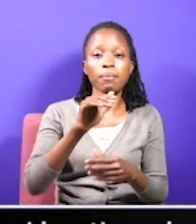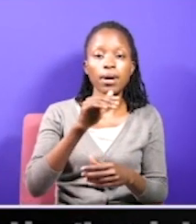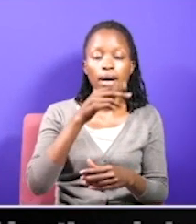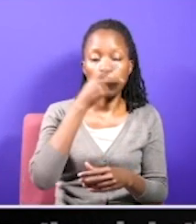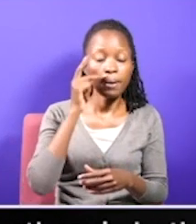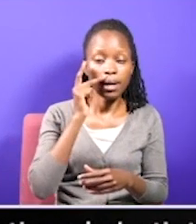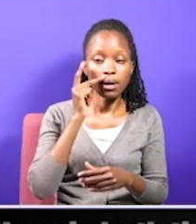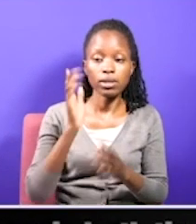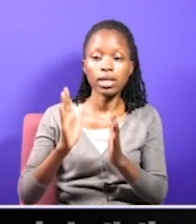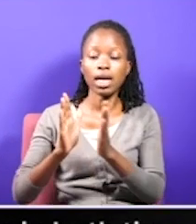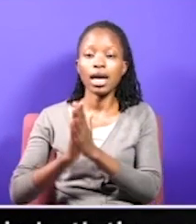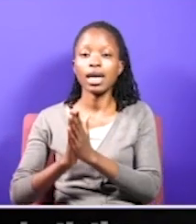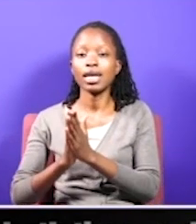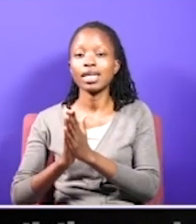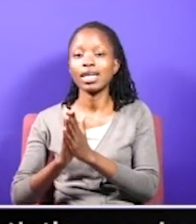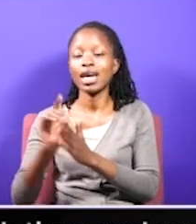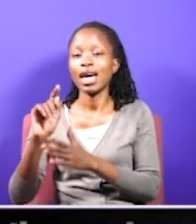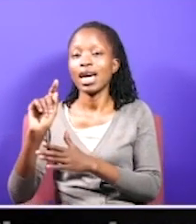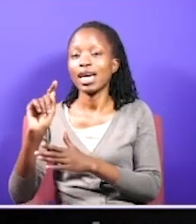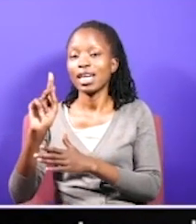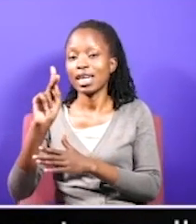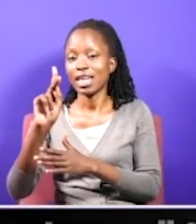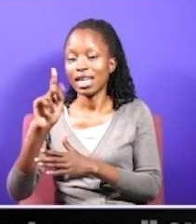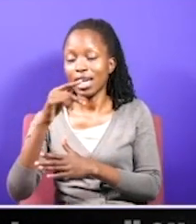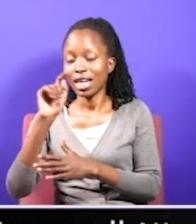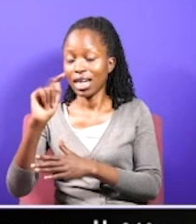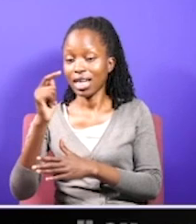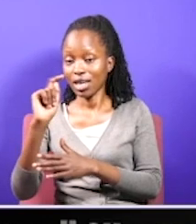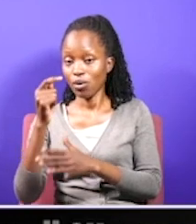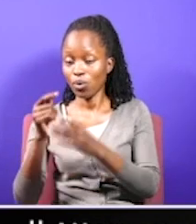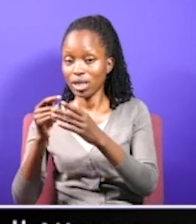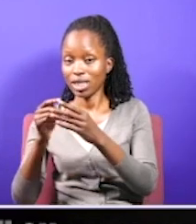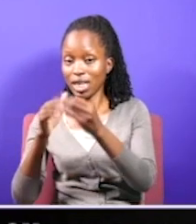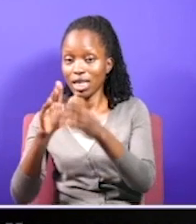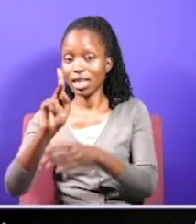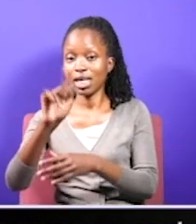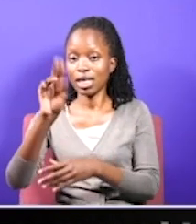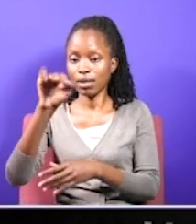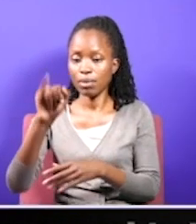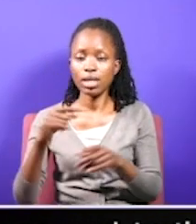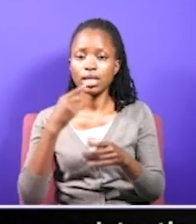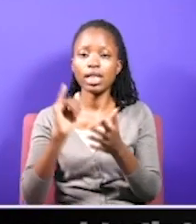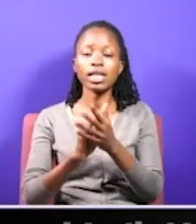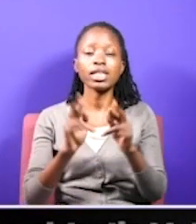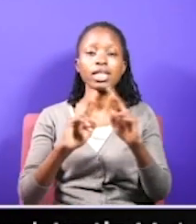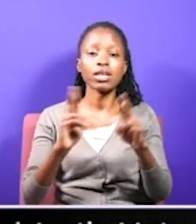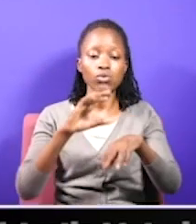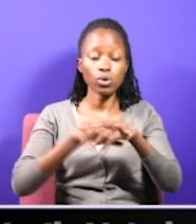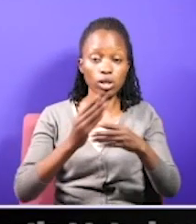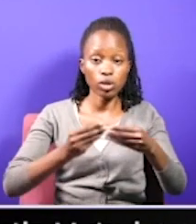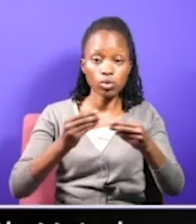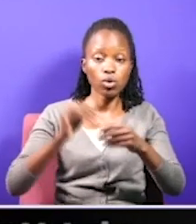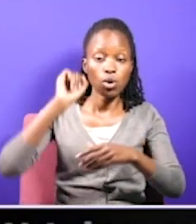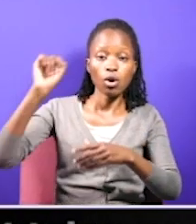Musyoka and his Kenya Kwanza counterpart Kimani Ichung'wah, the team said it is now ready to hit the road running and find solutions to